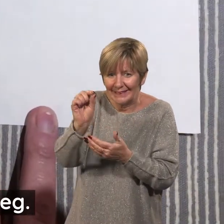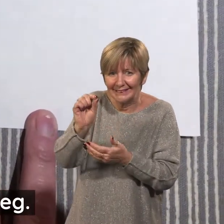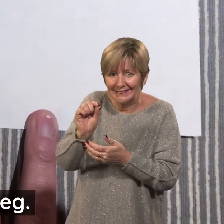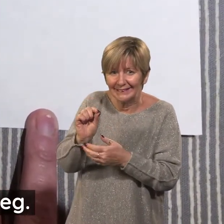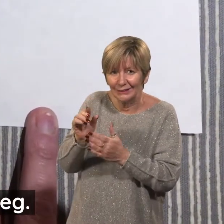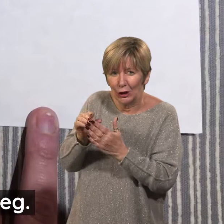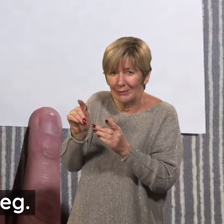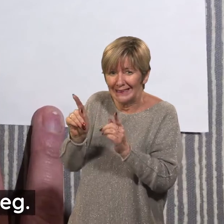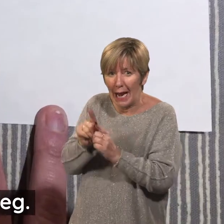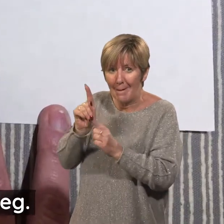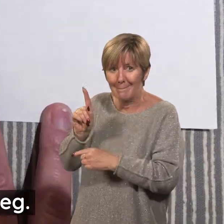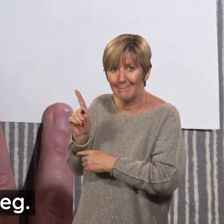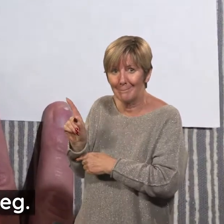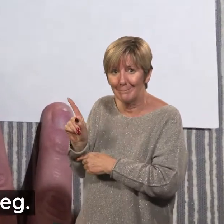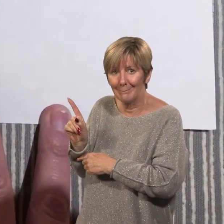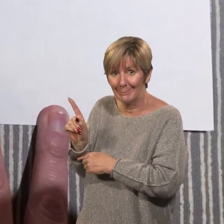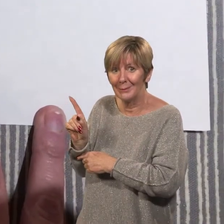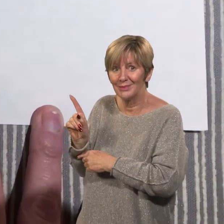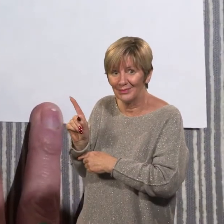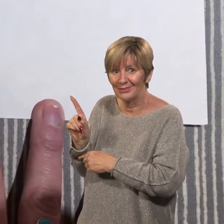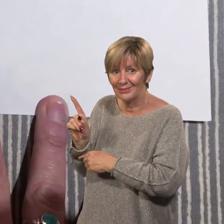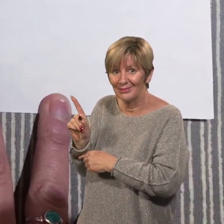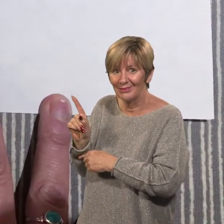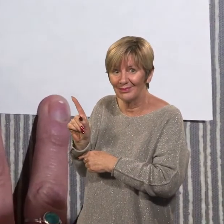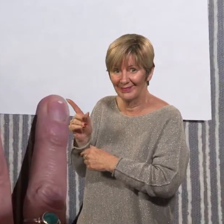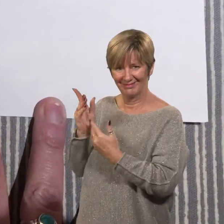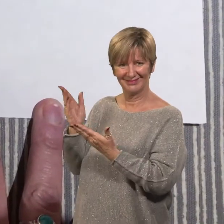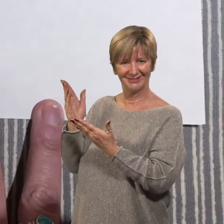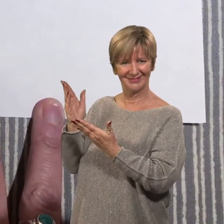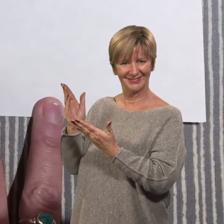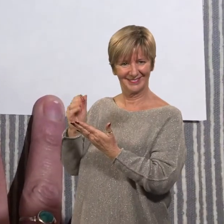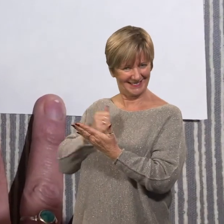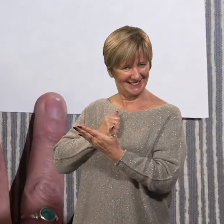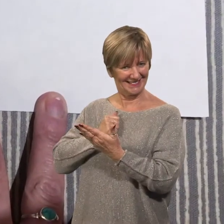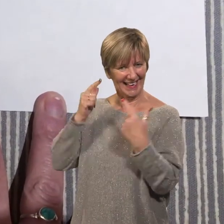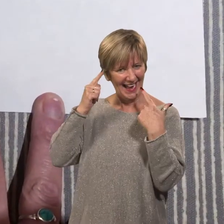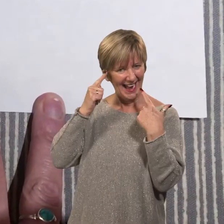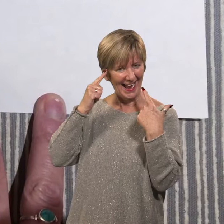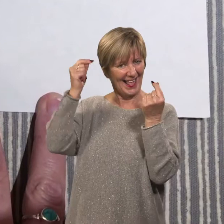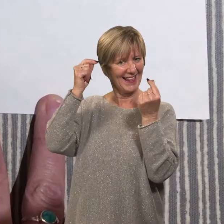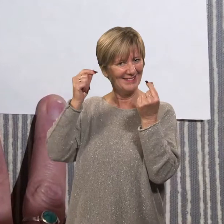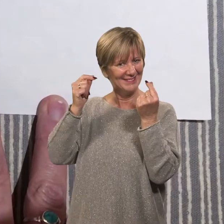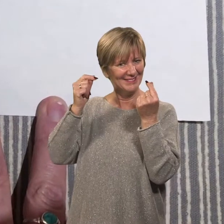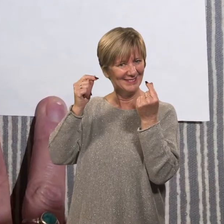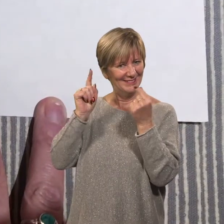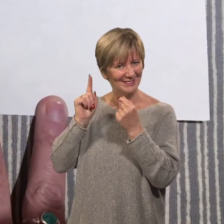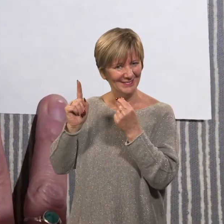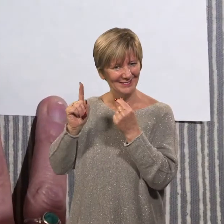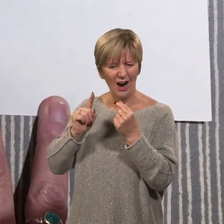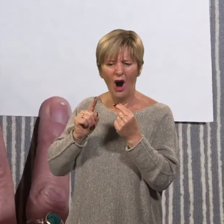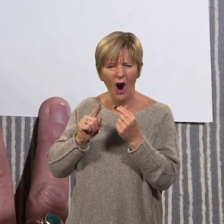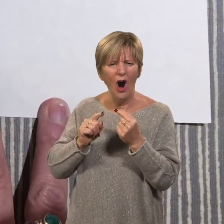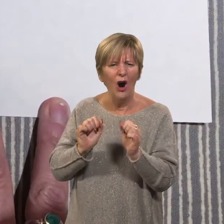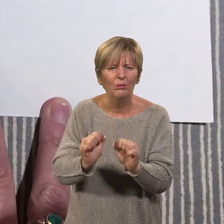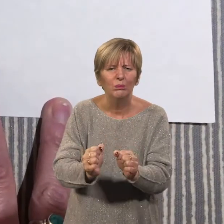his lower half of his leg. And then elves, well, my elf, he's got a curly boot on. So